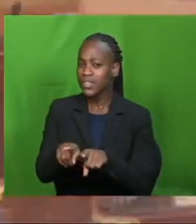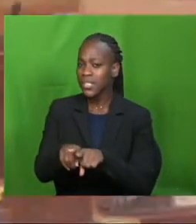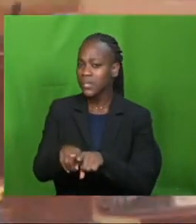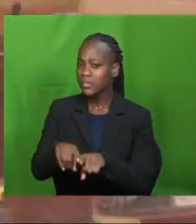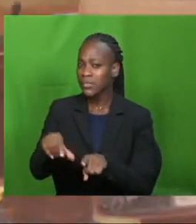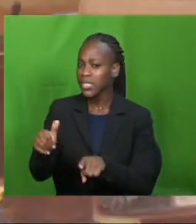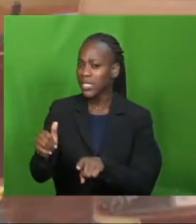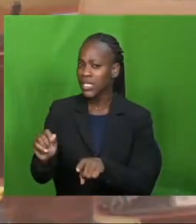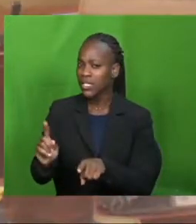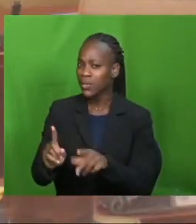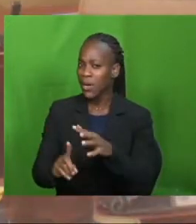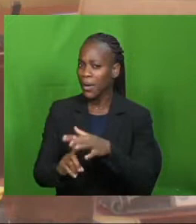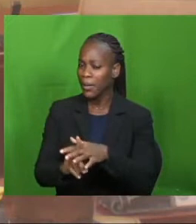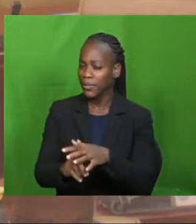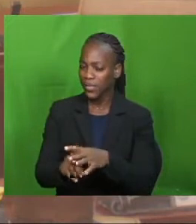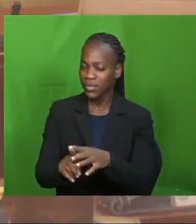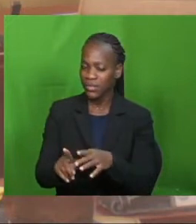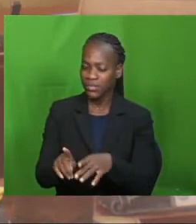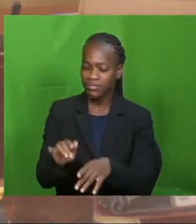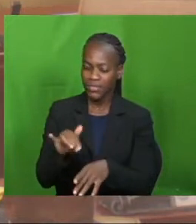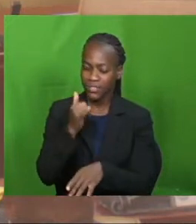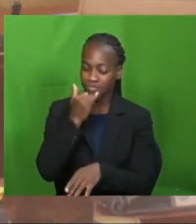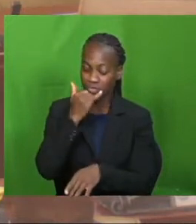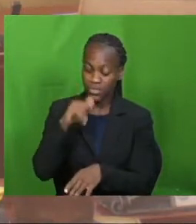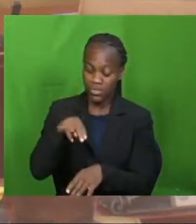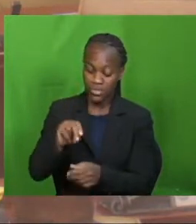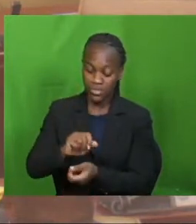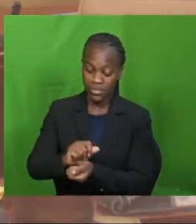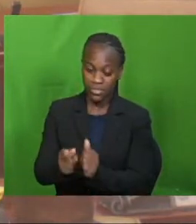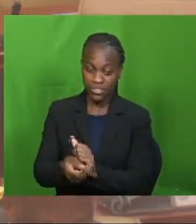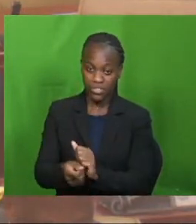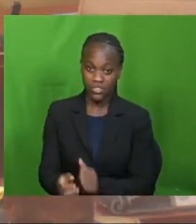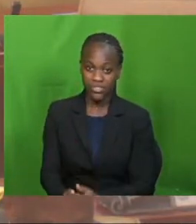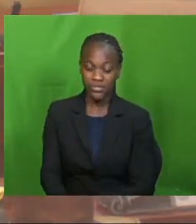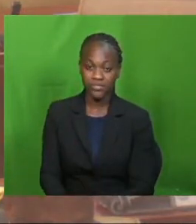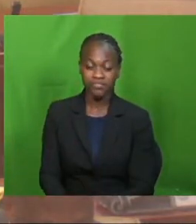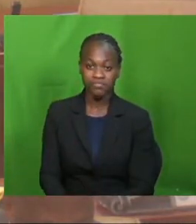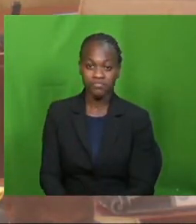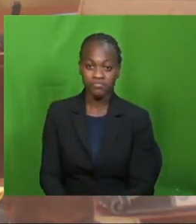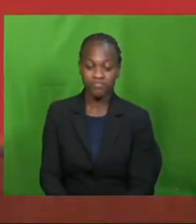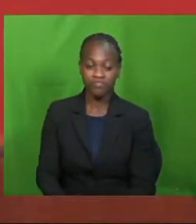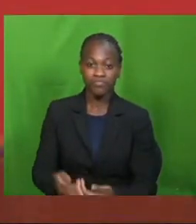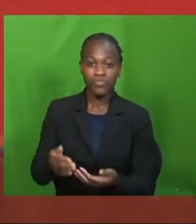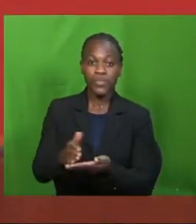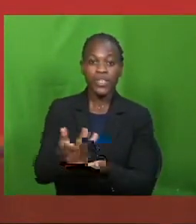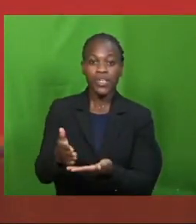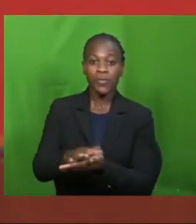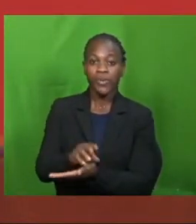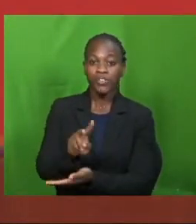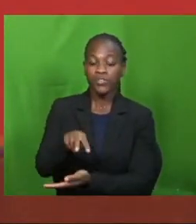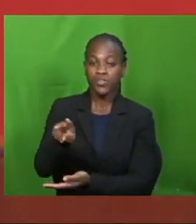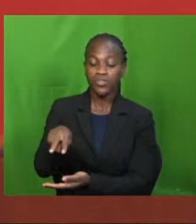have Yes. need the correction. Thank you. So we turn to page 22.